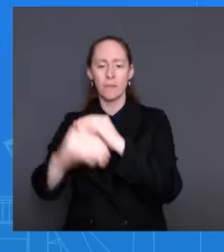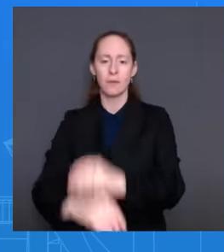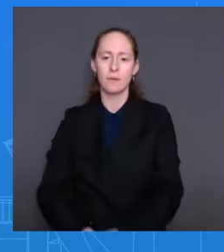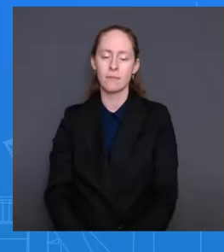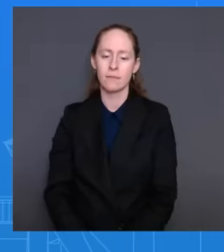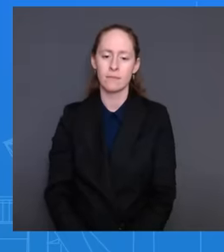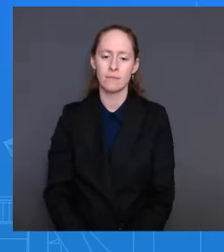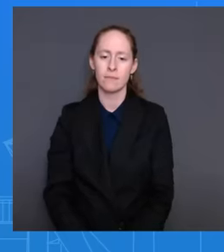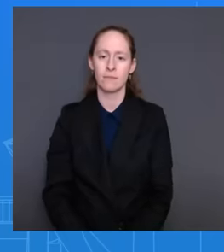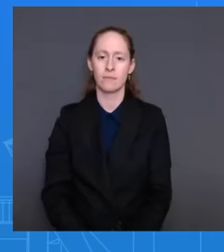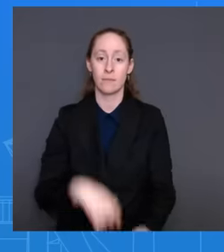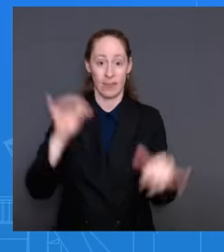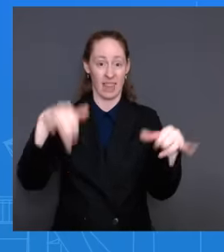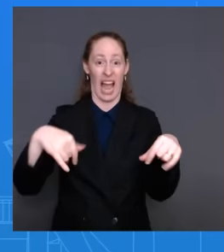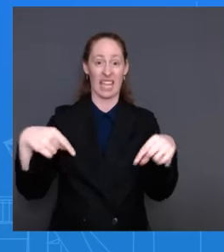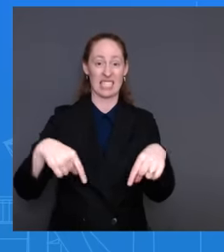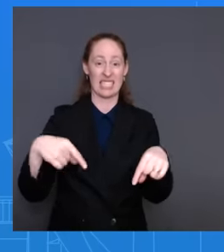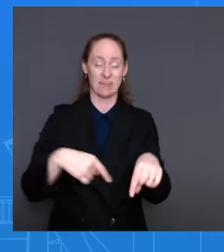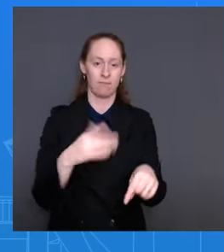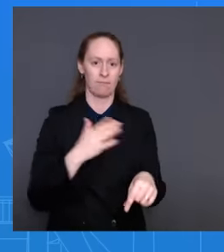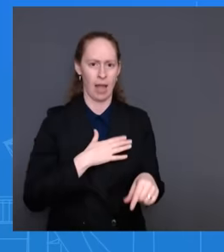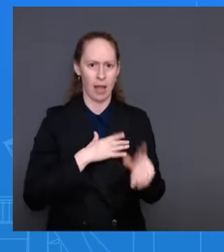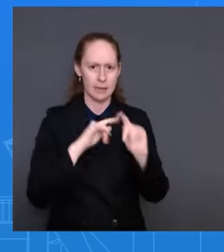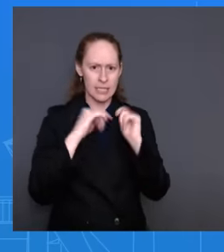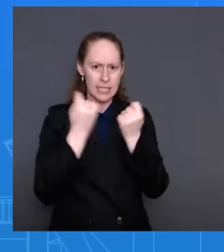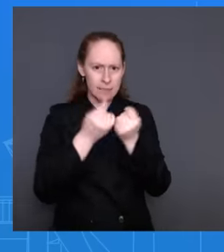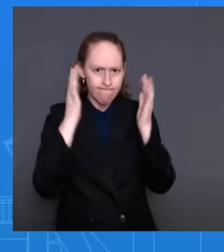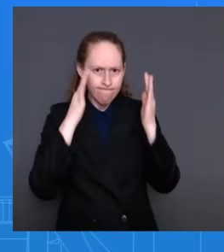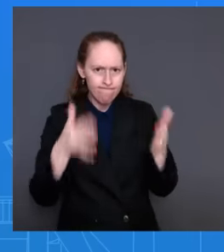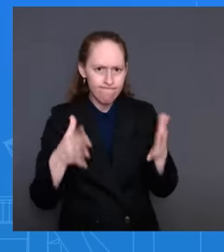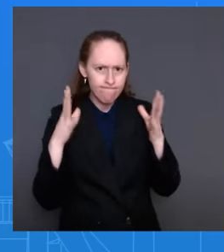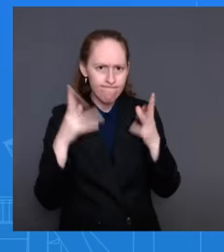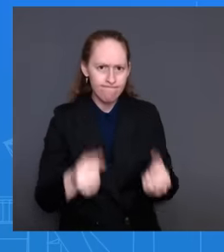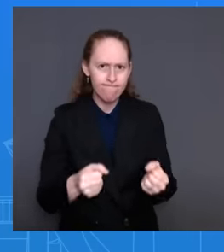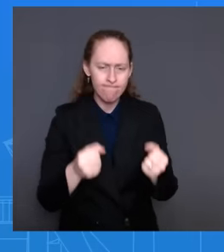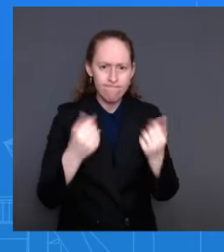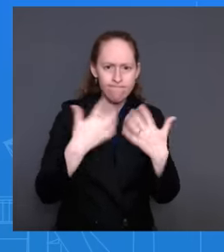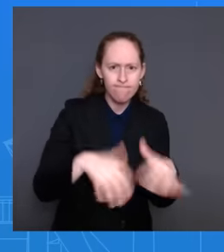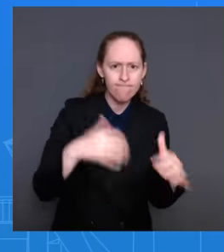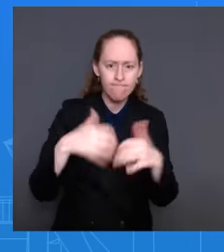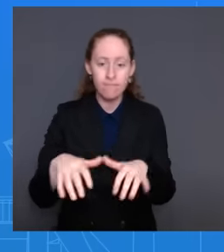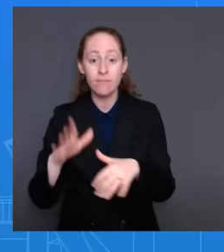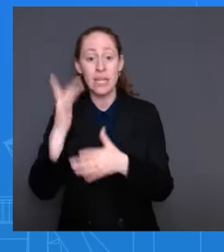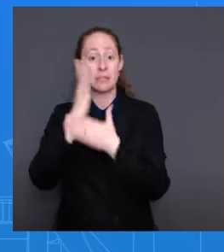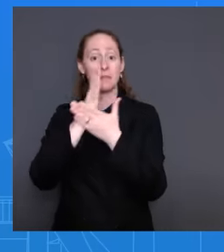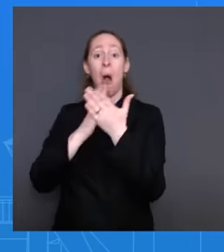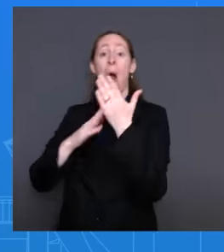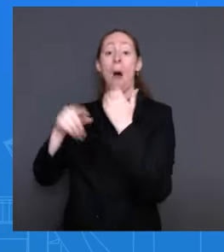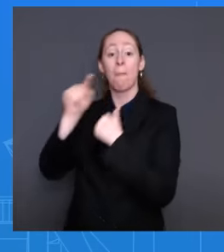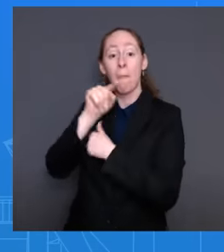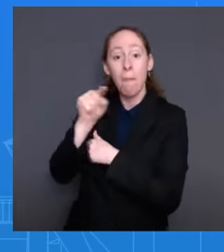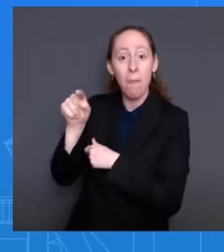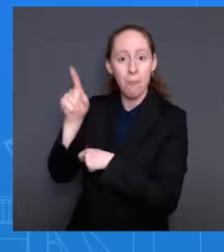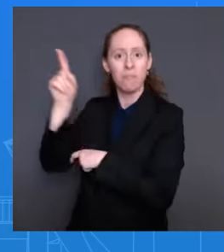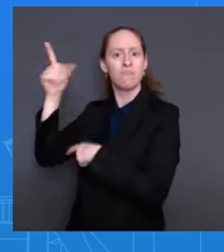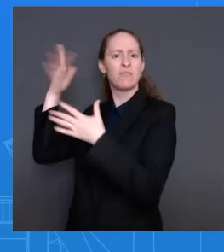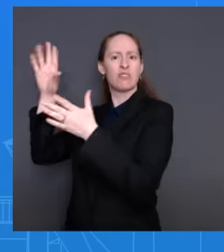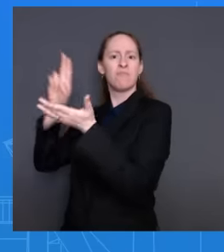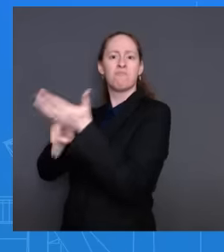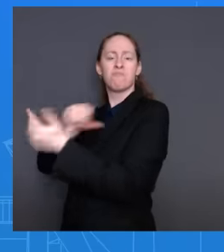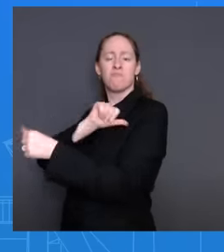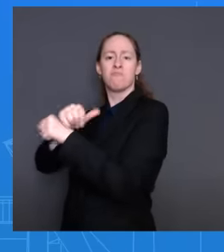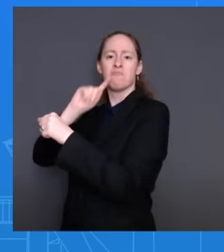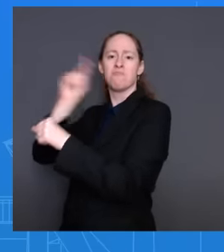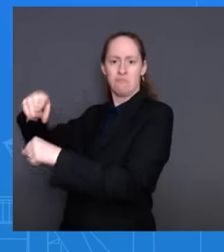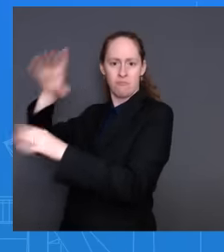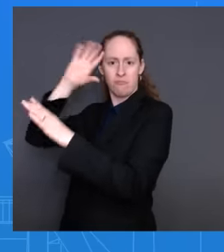that we can do on our own with executive action. There are also places where we need Congress's help and to work with Congress. But that